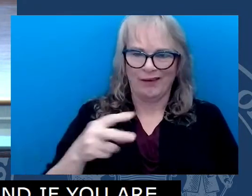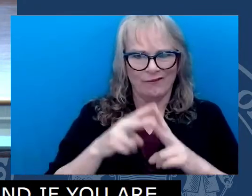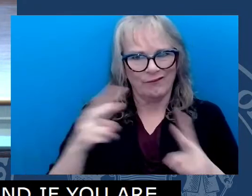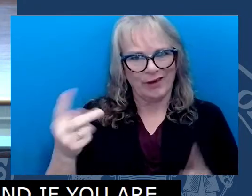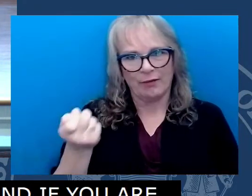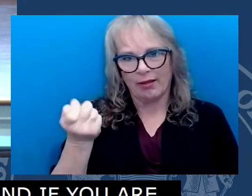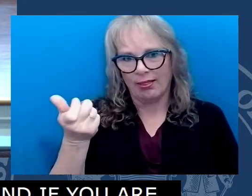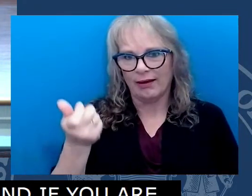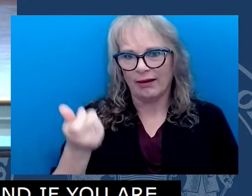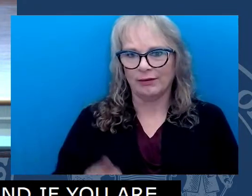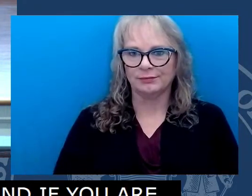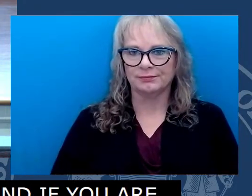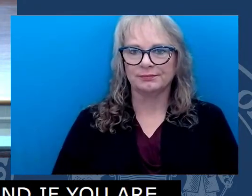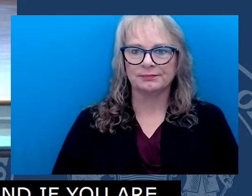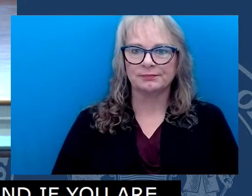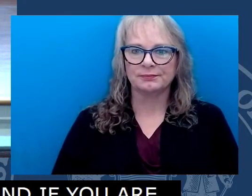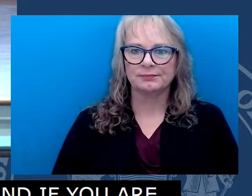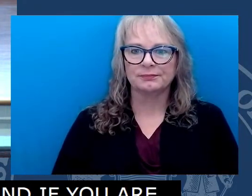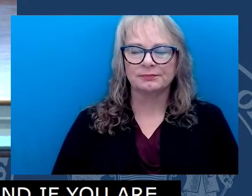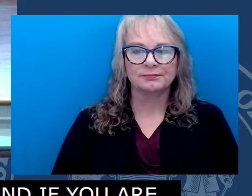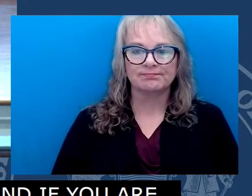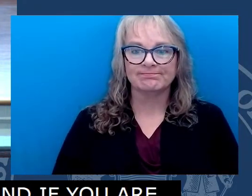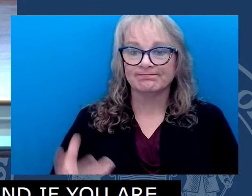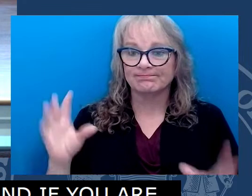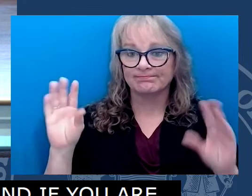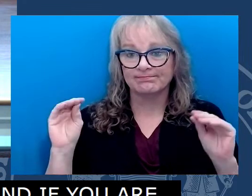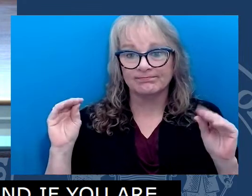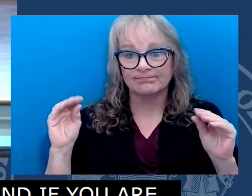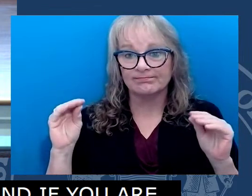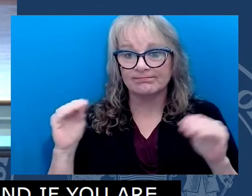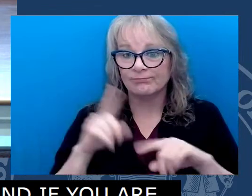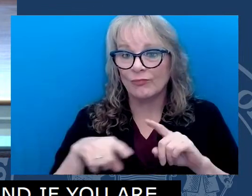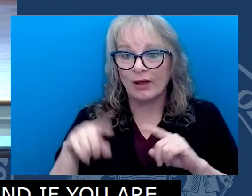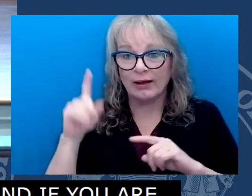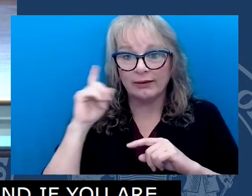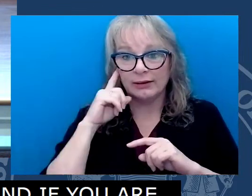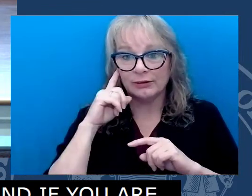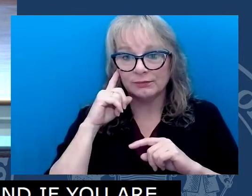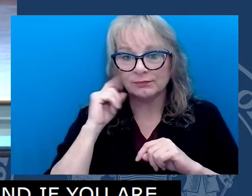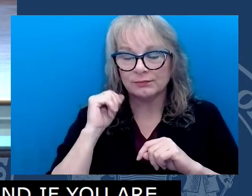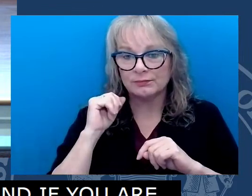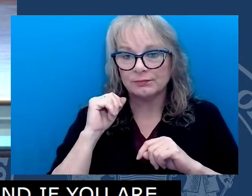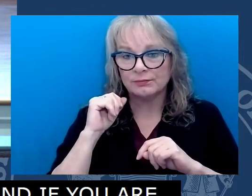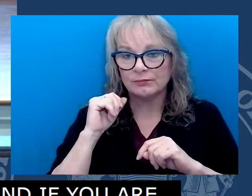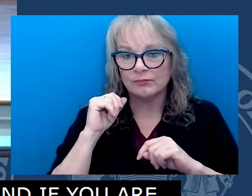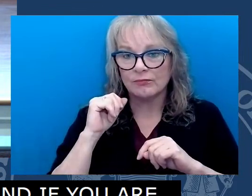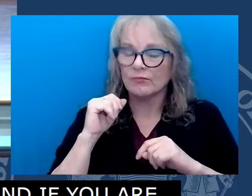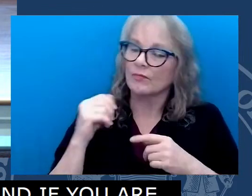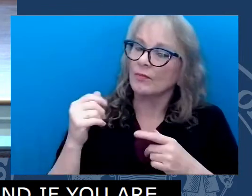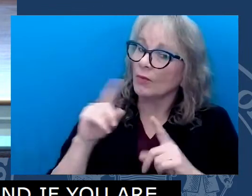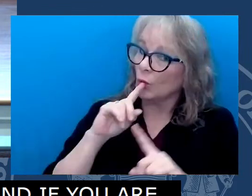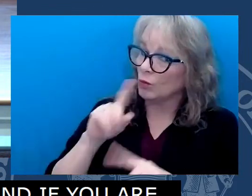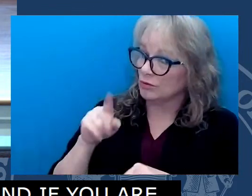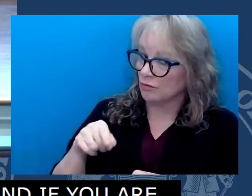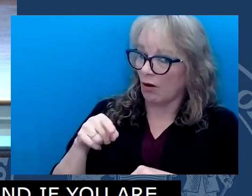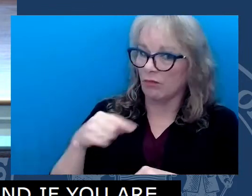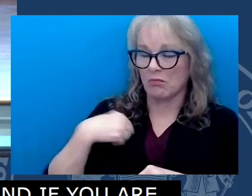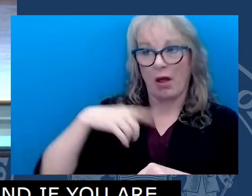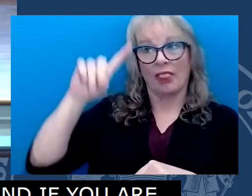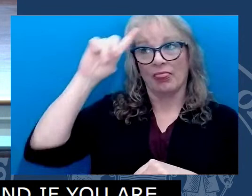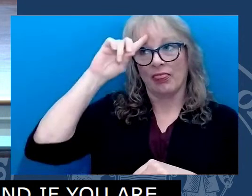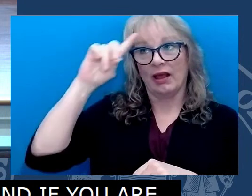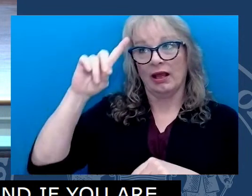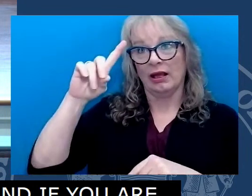deserve it? And anybody working in the school system, the policemen deserve it? I think teachers and law